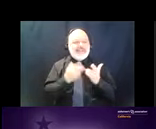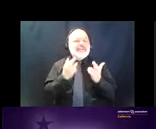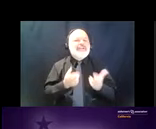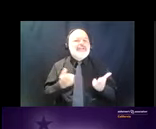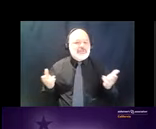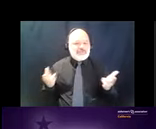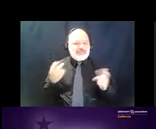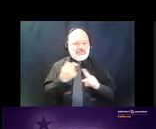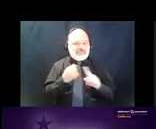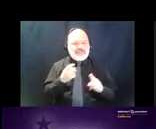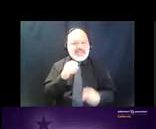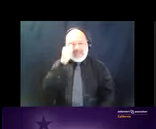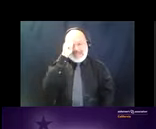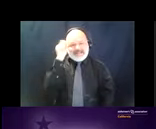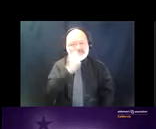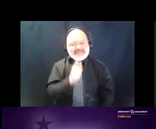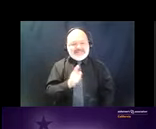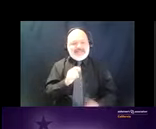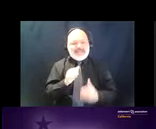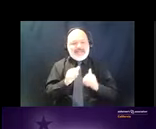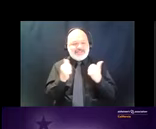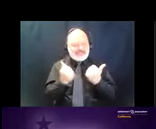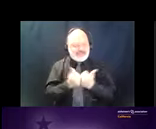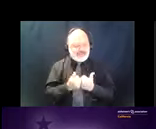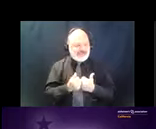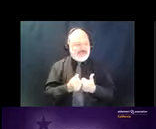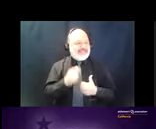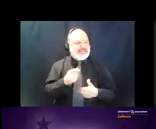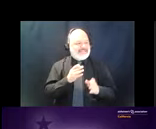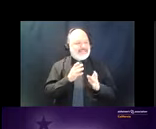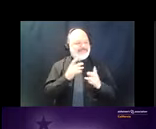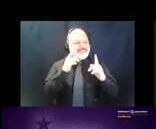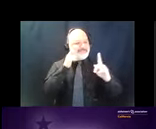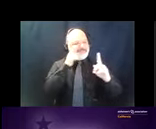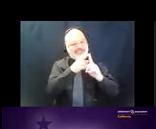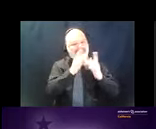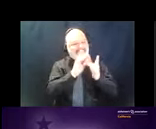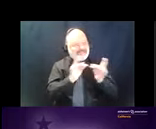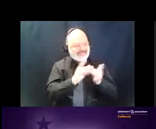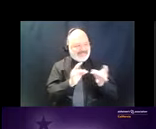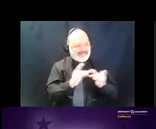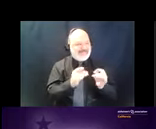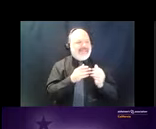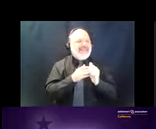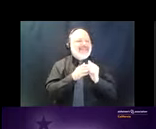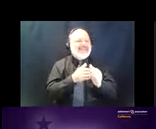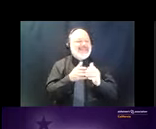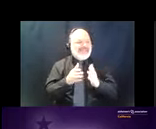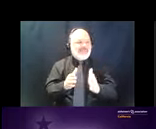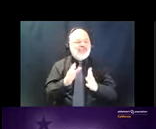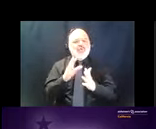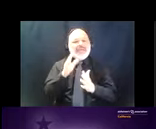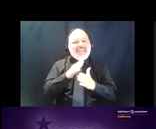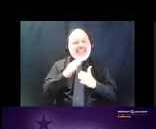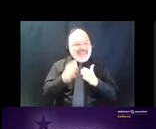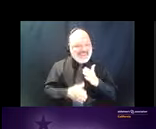resources from the Alzheimer's Association. As you can see, this is our mission statement, is to really leading the way to end Alzheimer's and all dementia